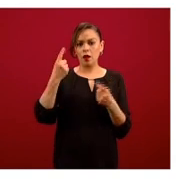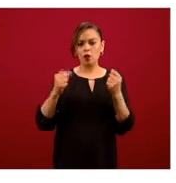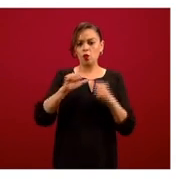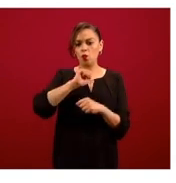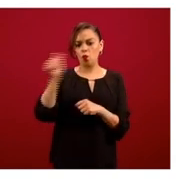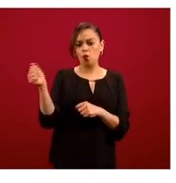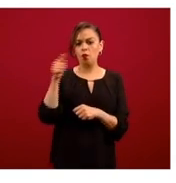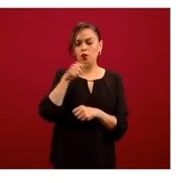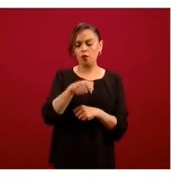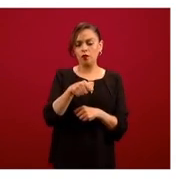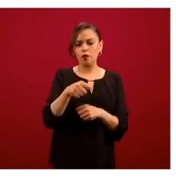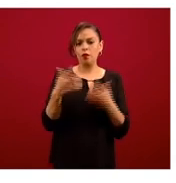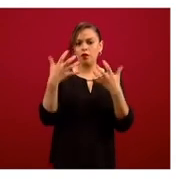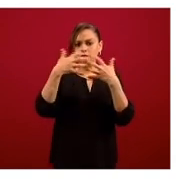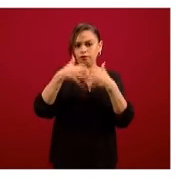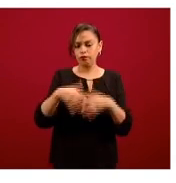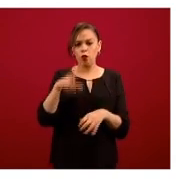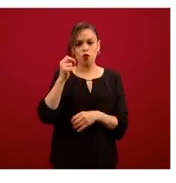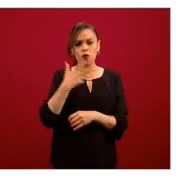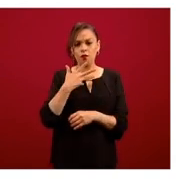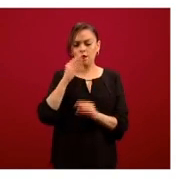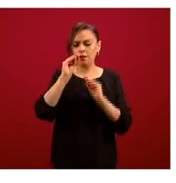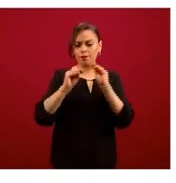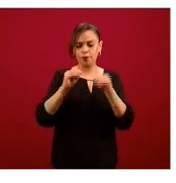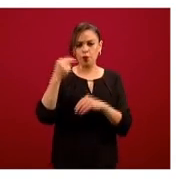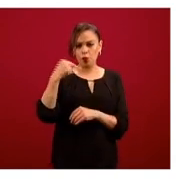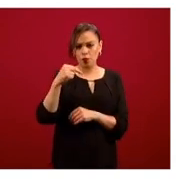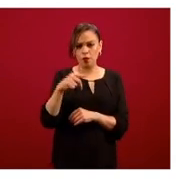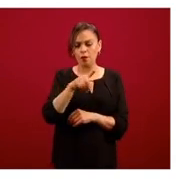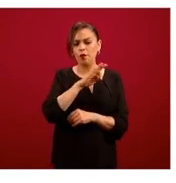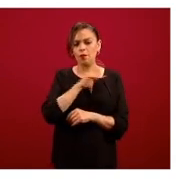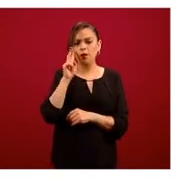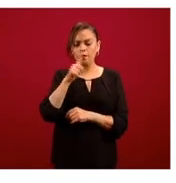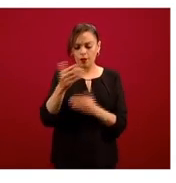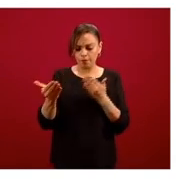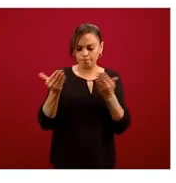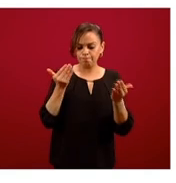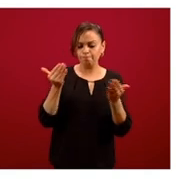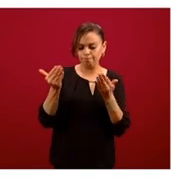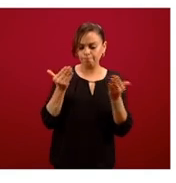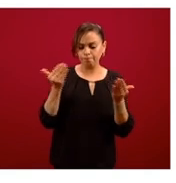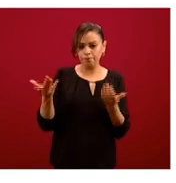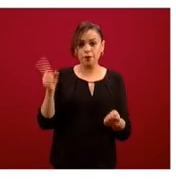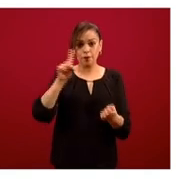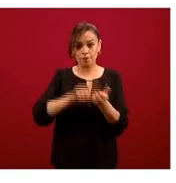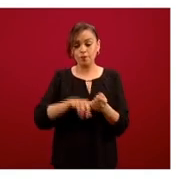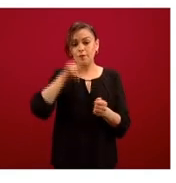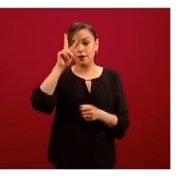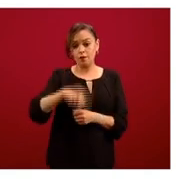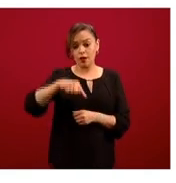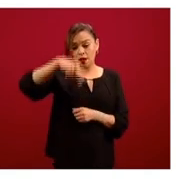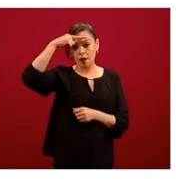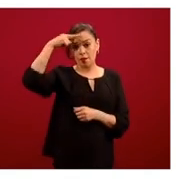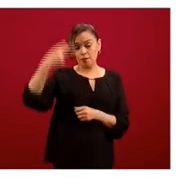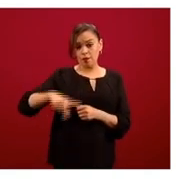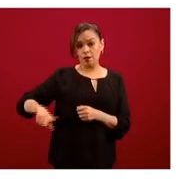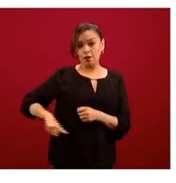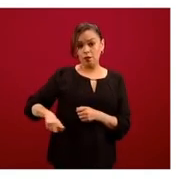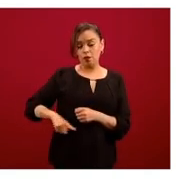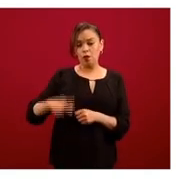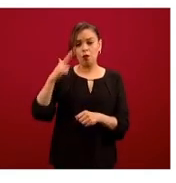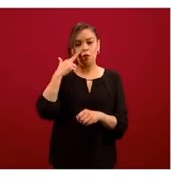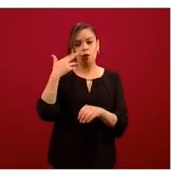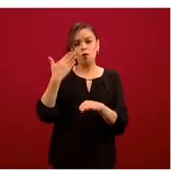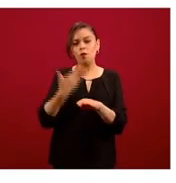are references for how much other equipment costs. We haven't put their names there. But